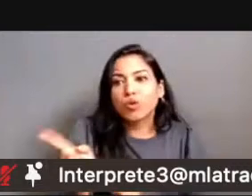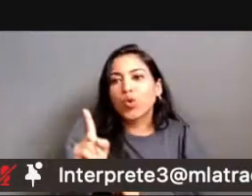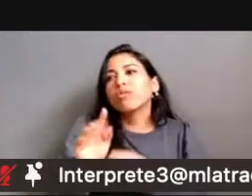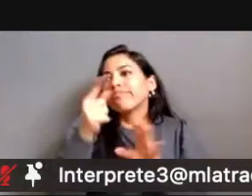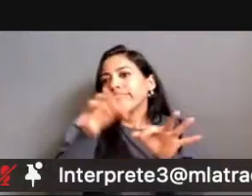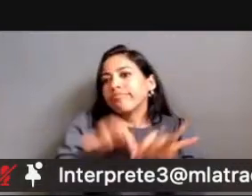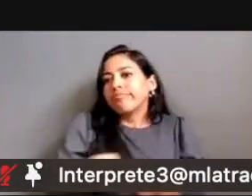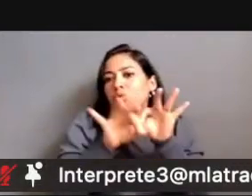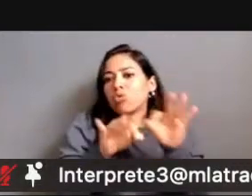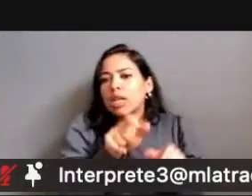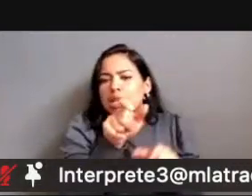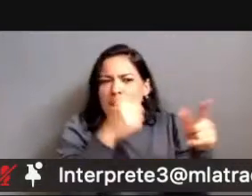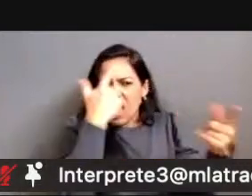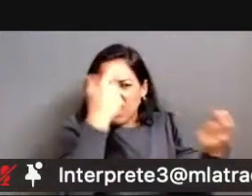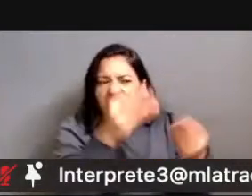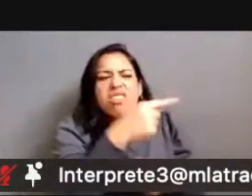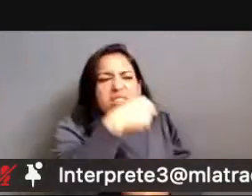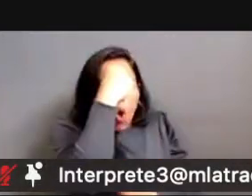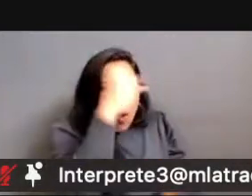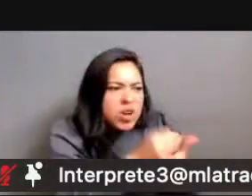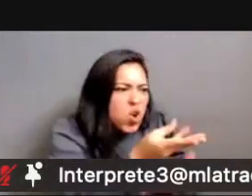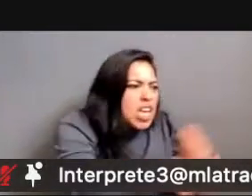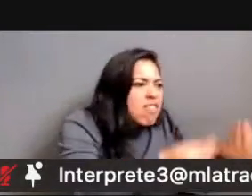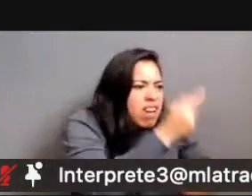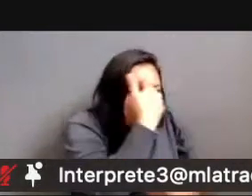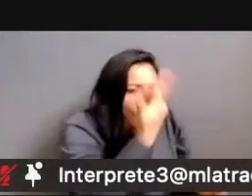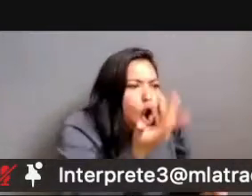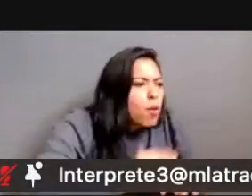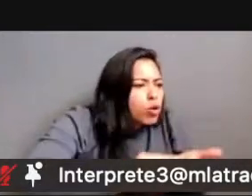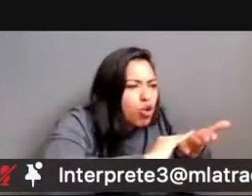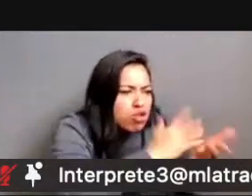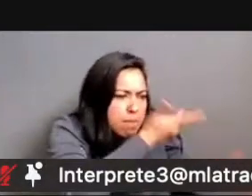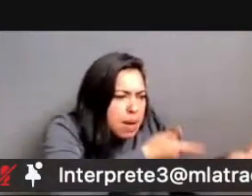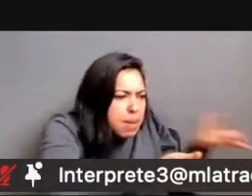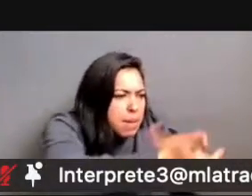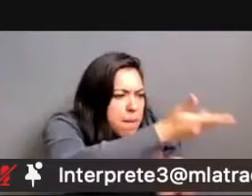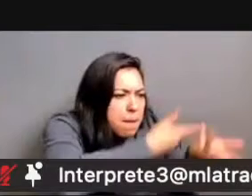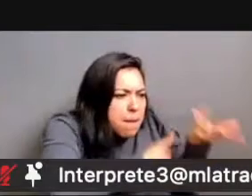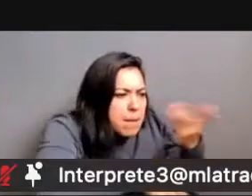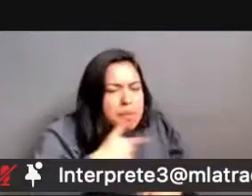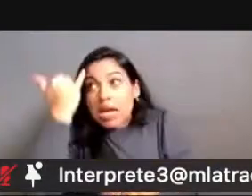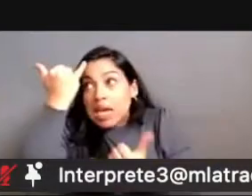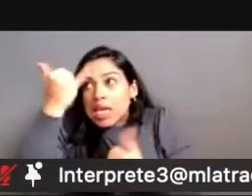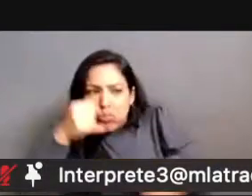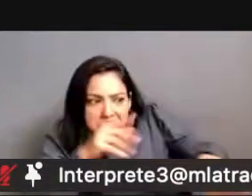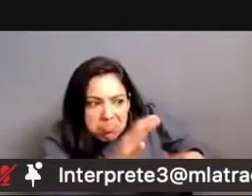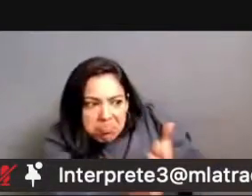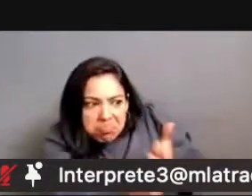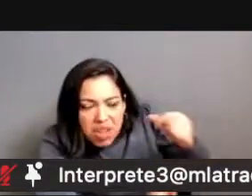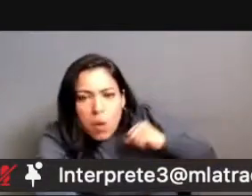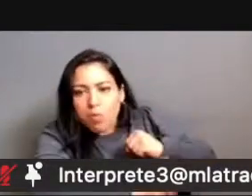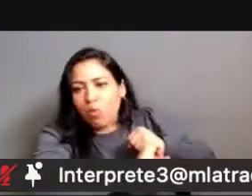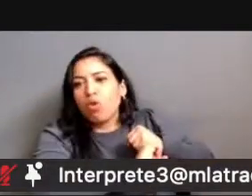but also to take into account their strategies and the alternative and creative solutions that commonly are